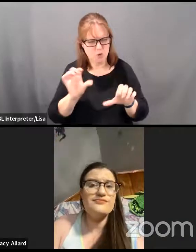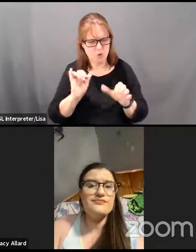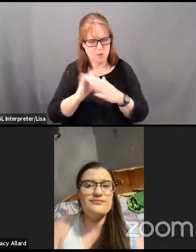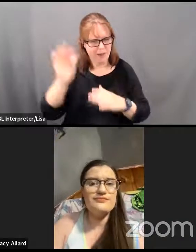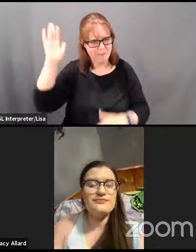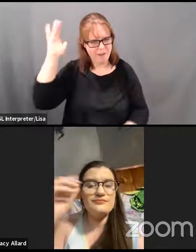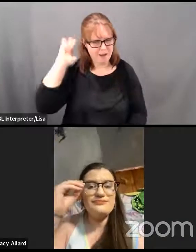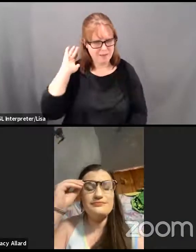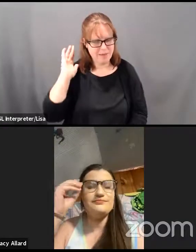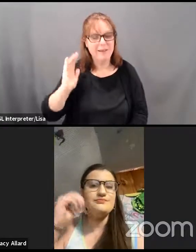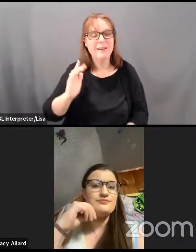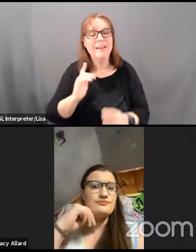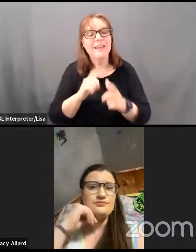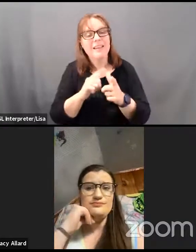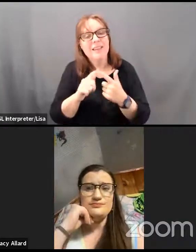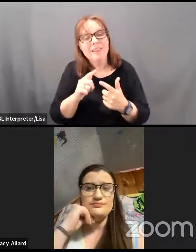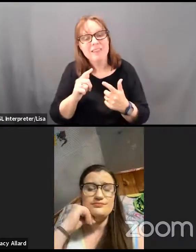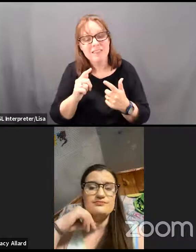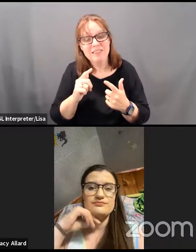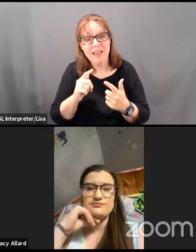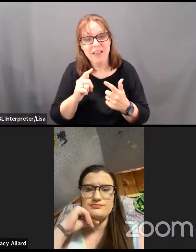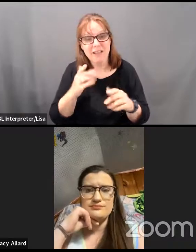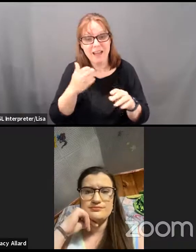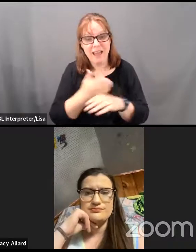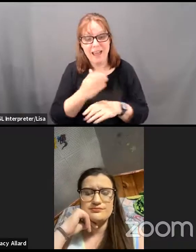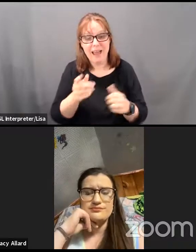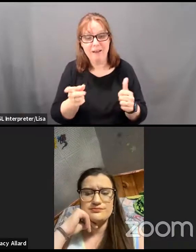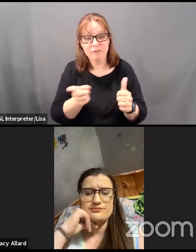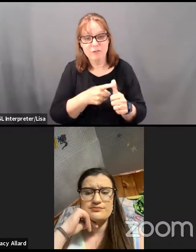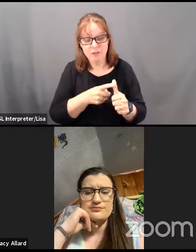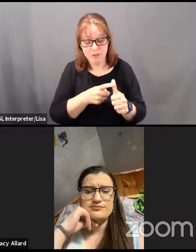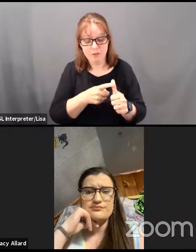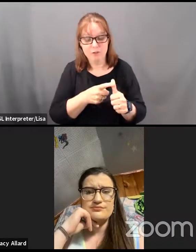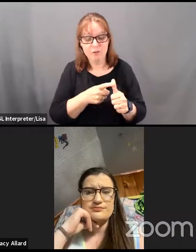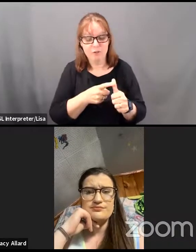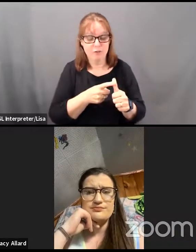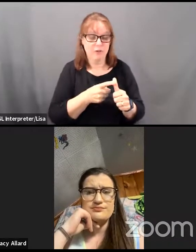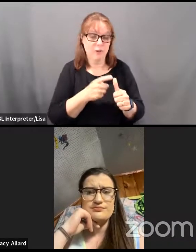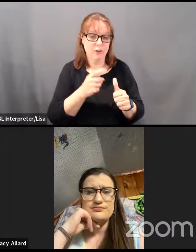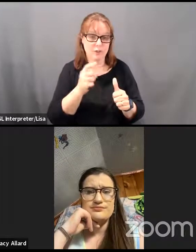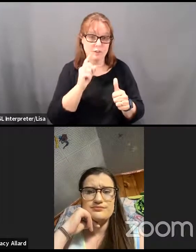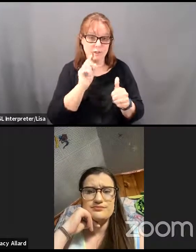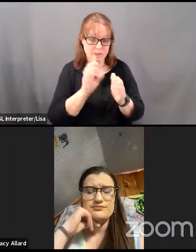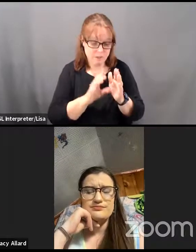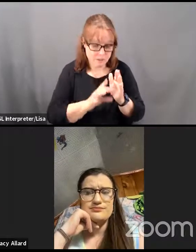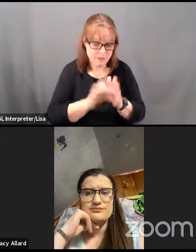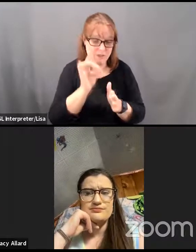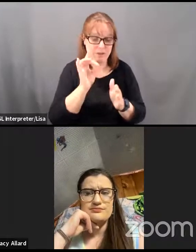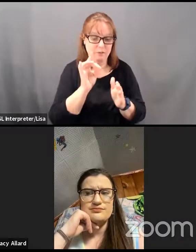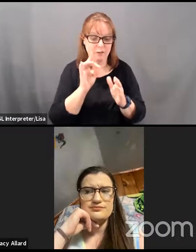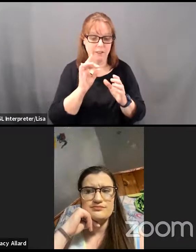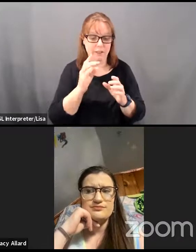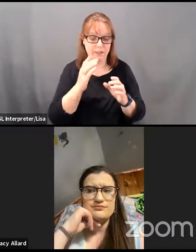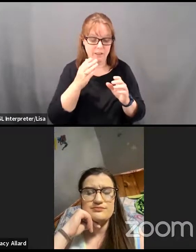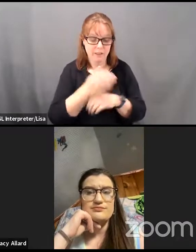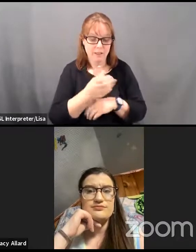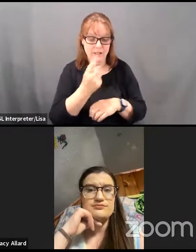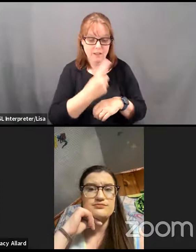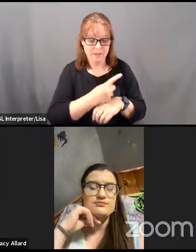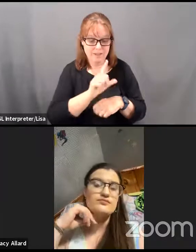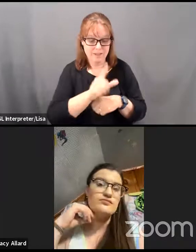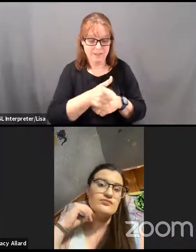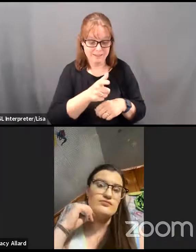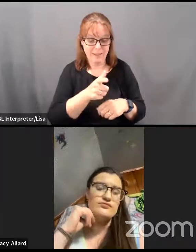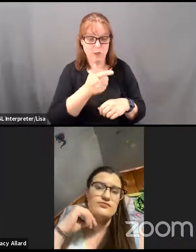interesting, 11 days after the first case was discovered, the genomic sequence of the virus was done. And so when you had that blueprint, it was a